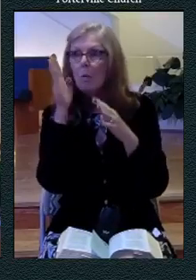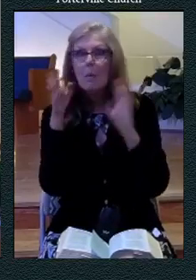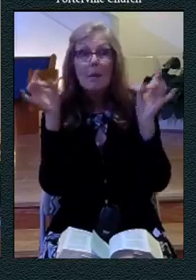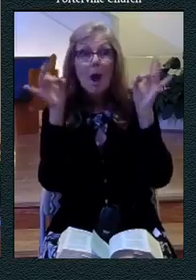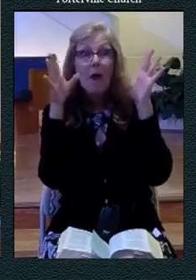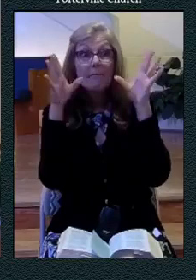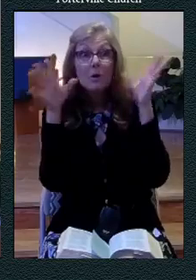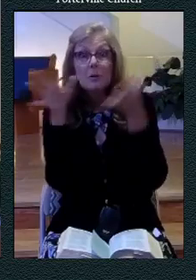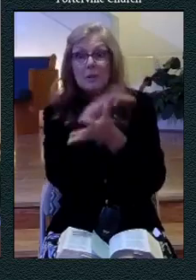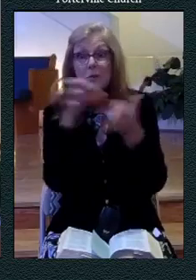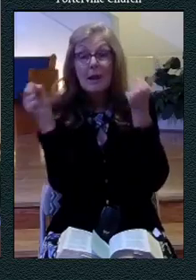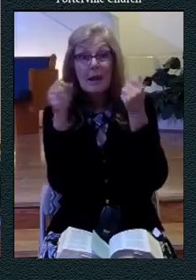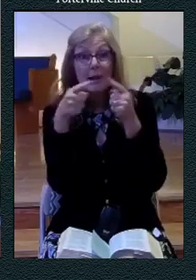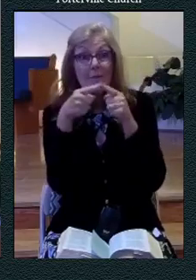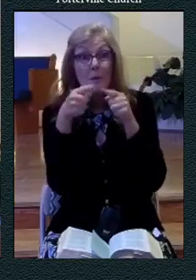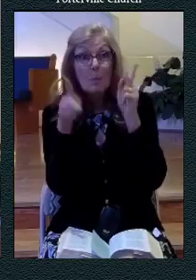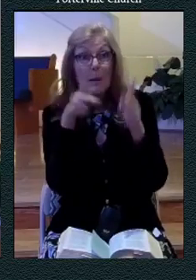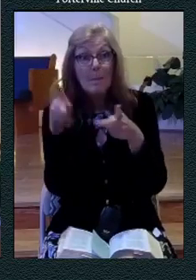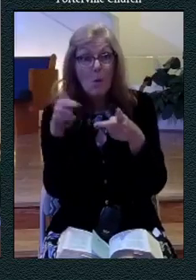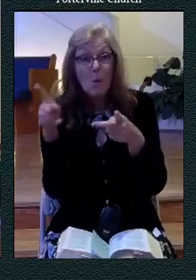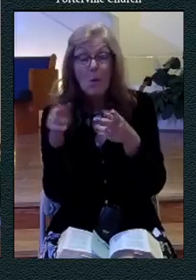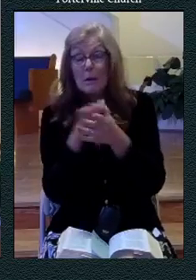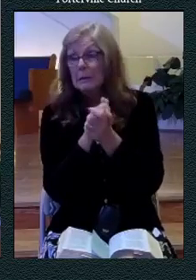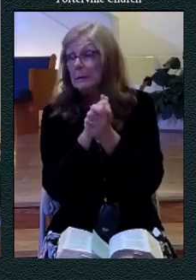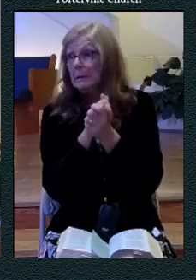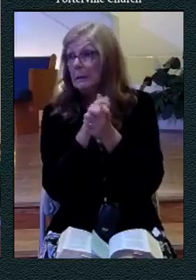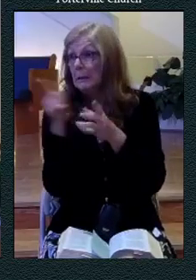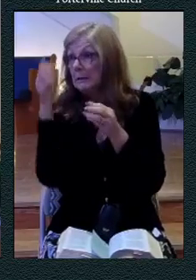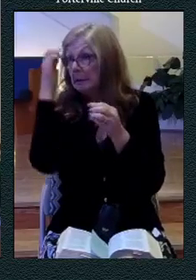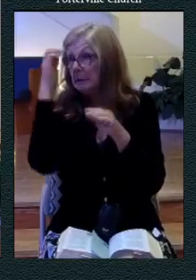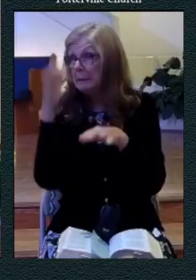human race. You think that